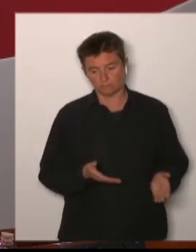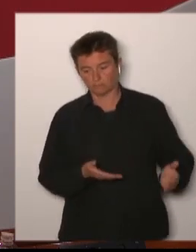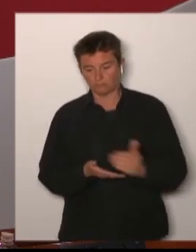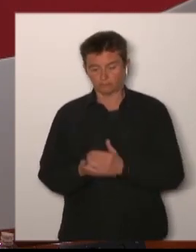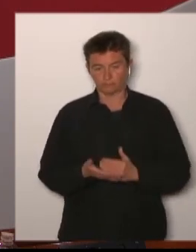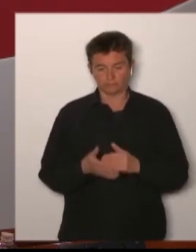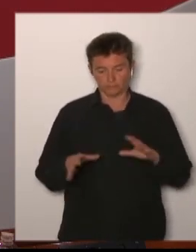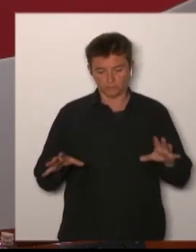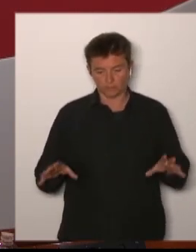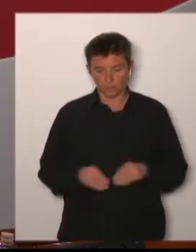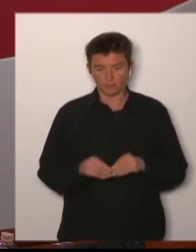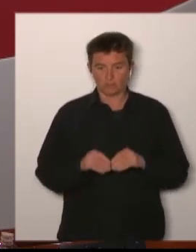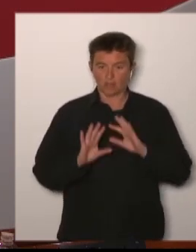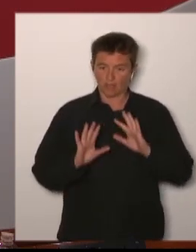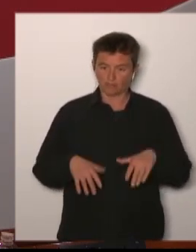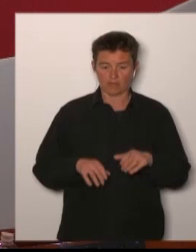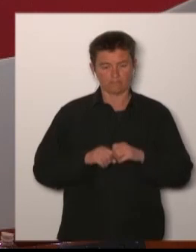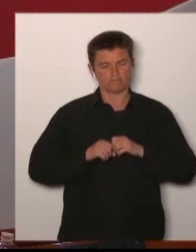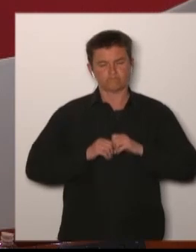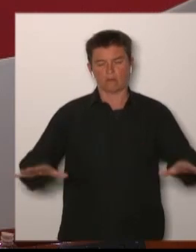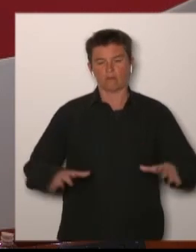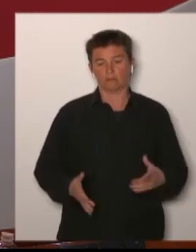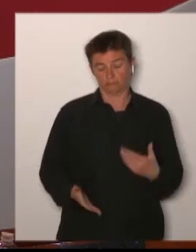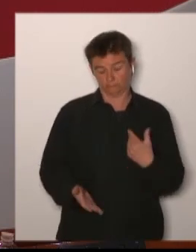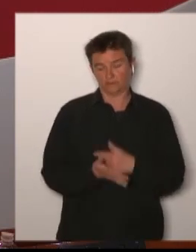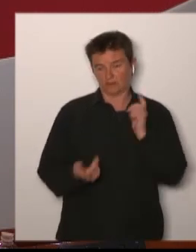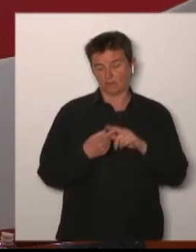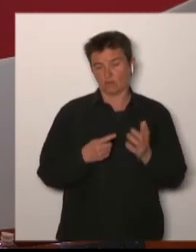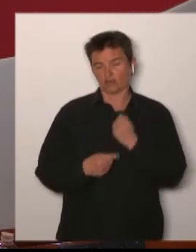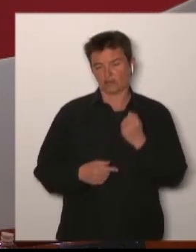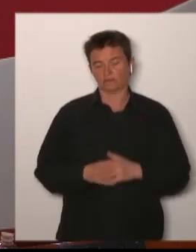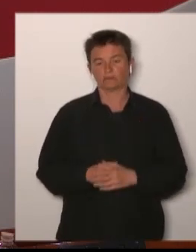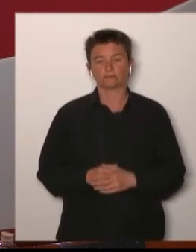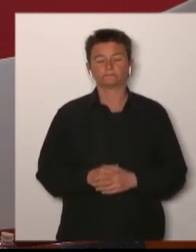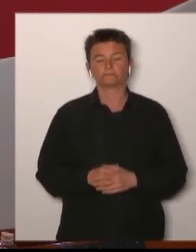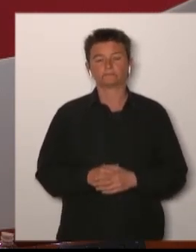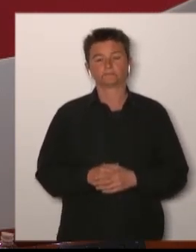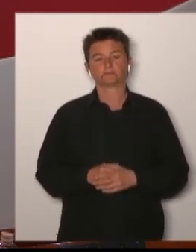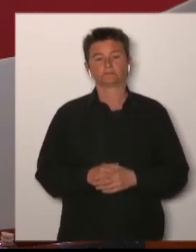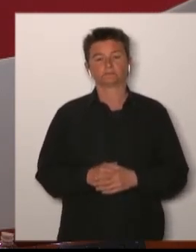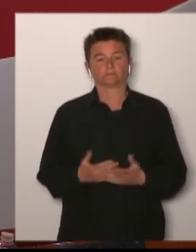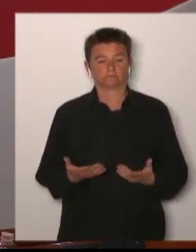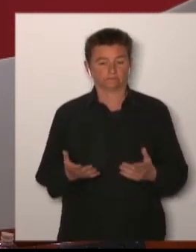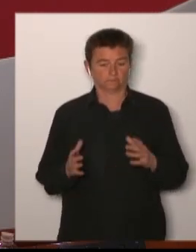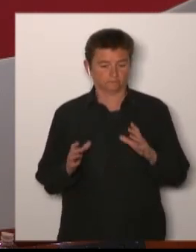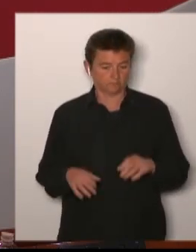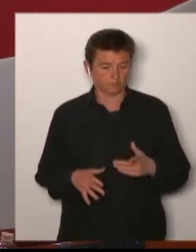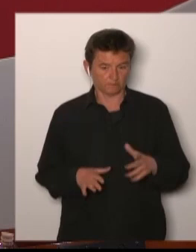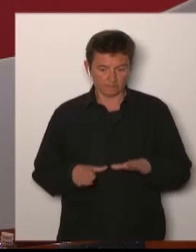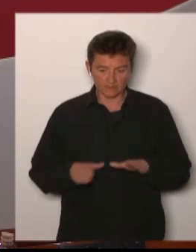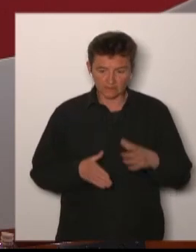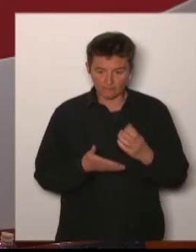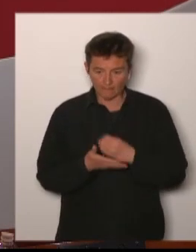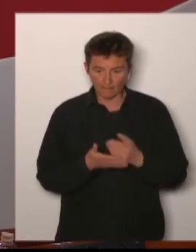the objectives we want to reach, is to have a more uniform information system for patients,